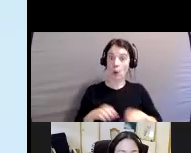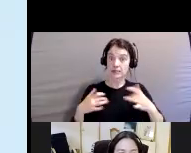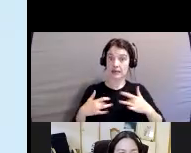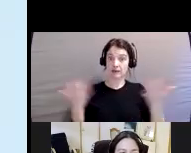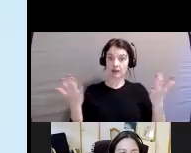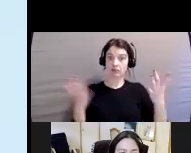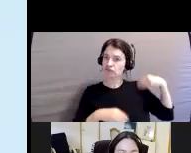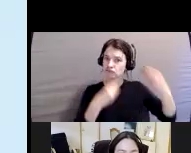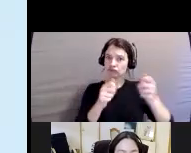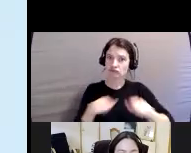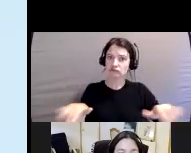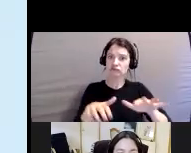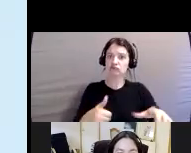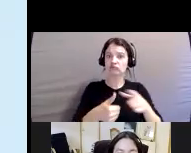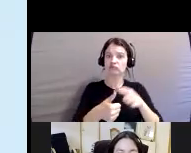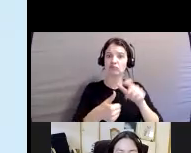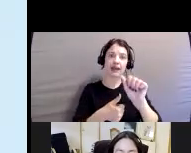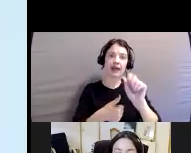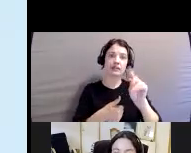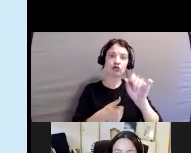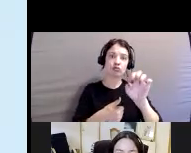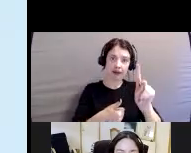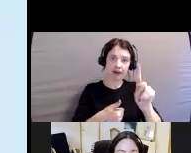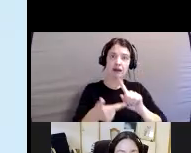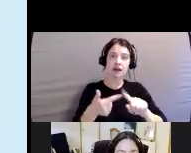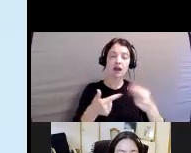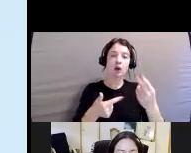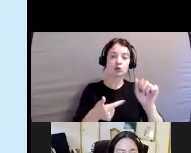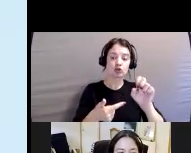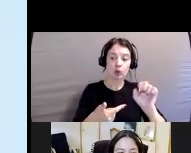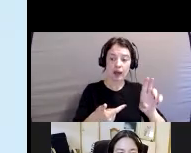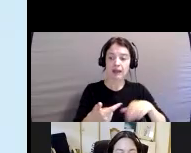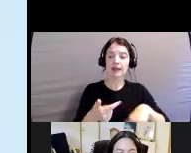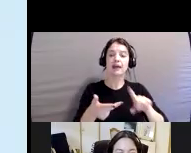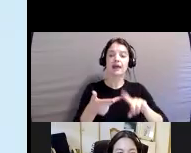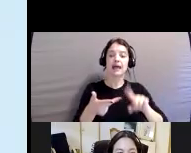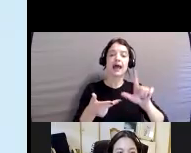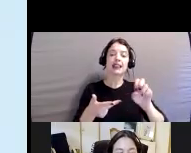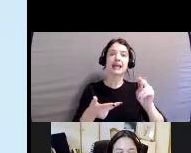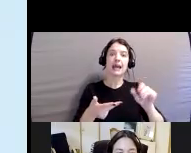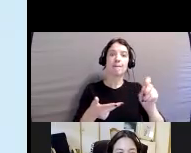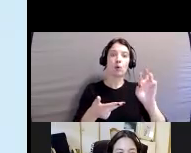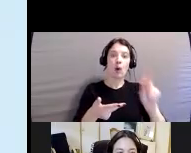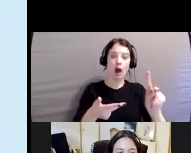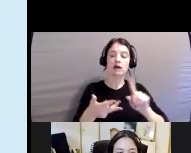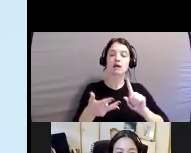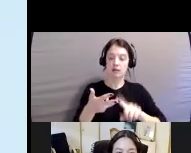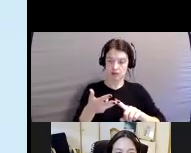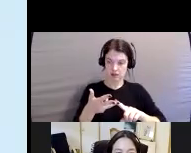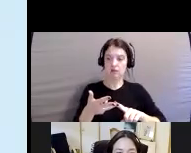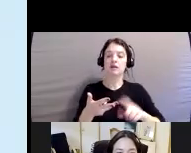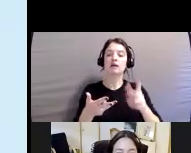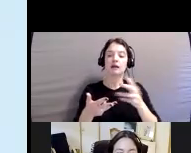Anishinaabe, Haudenosaunee, Lenampewak, and Chinangton nations. These lands are connected with the London Township and